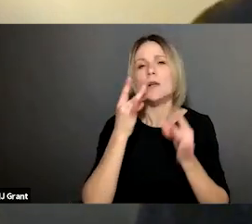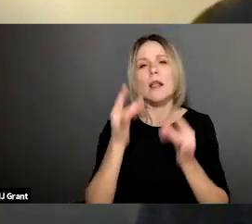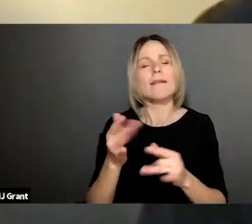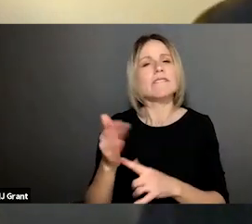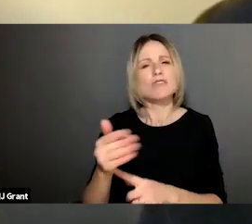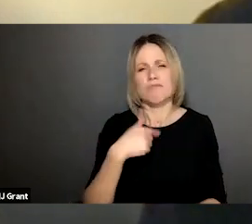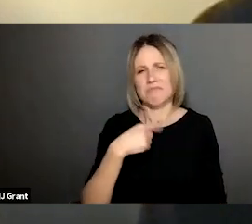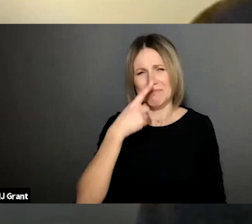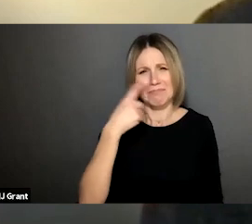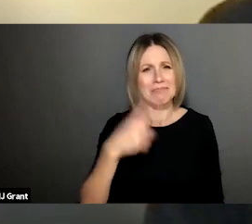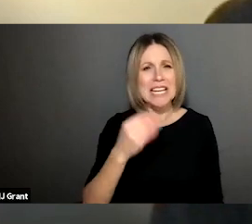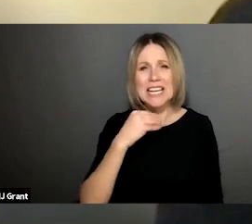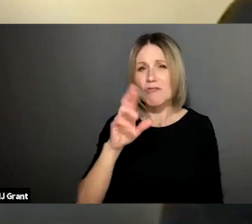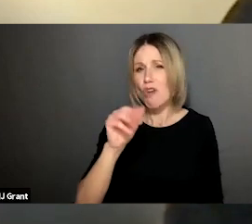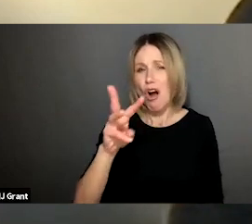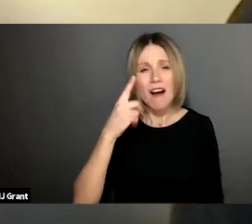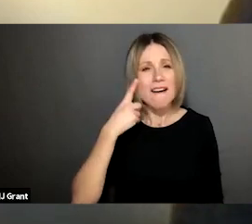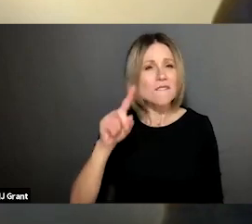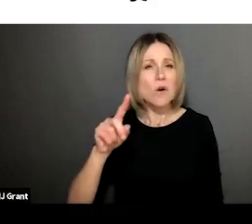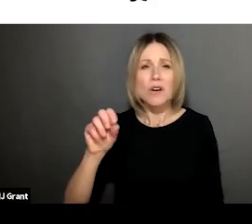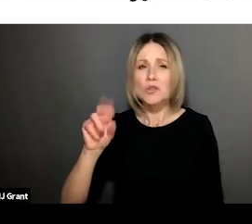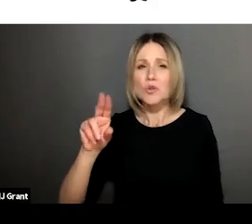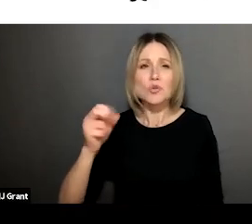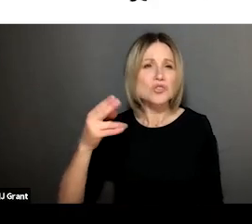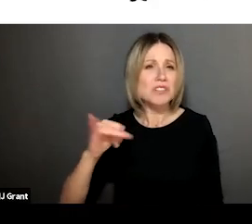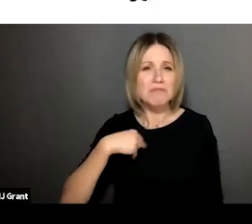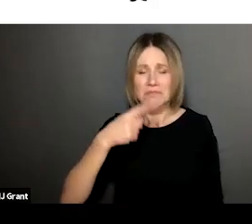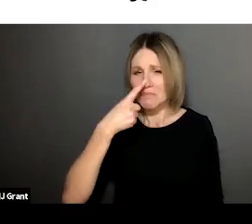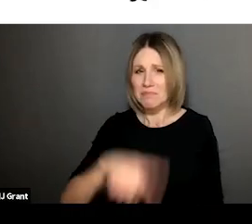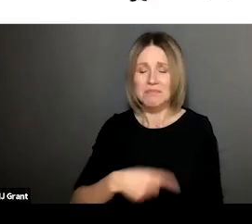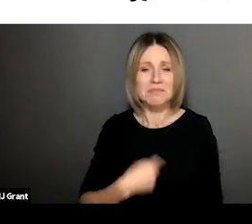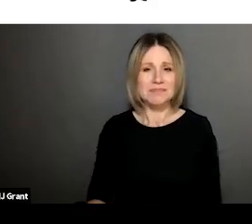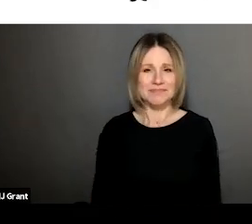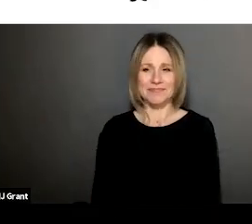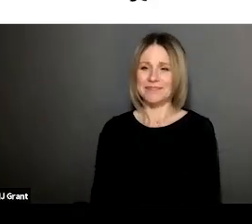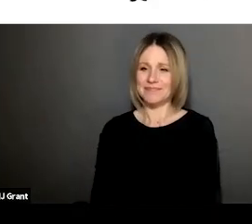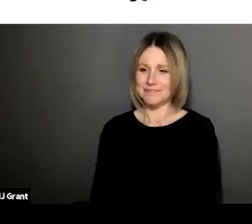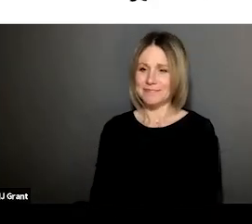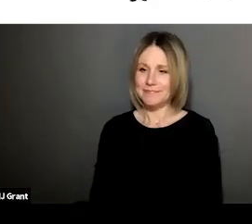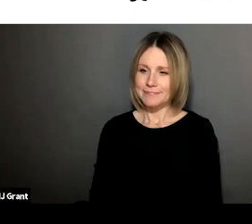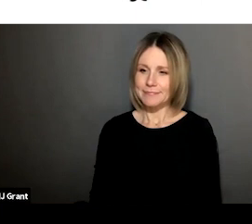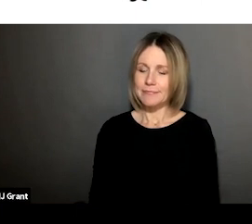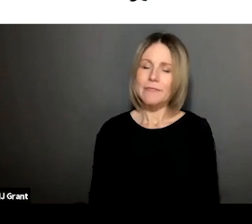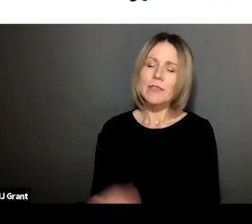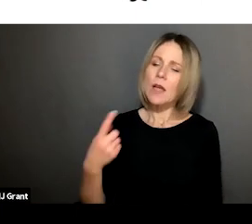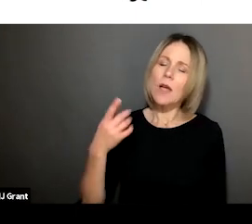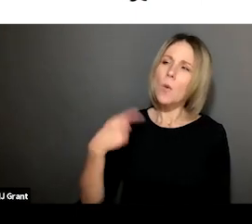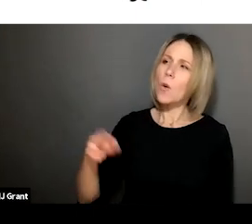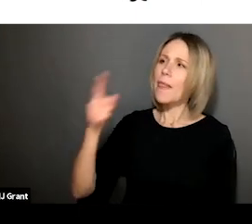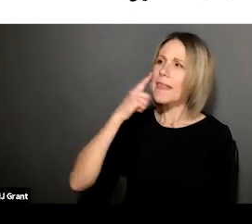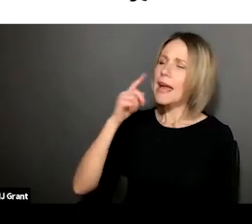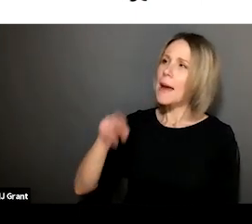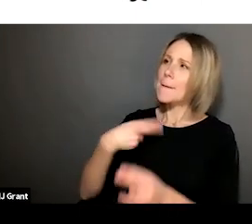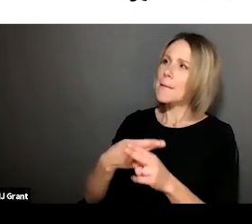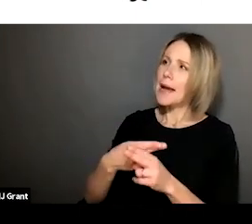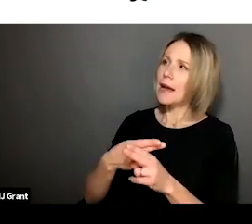raw for sushi, as I say. So tell us a little bit about what you think about sous vide. Karen Lamb has a question about